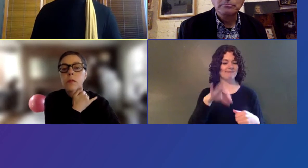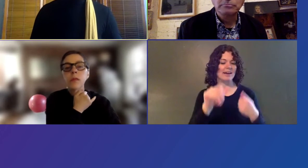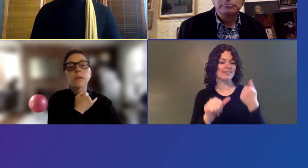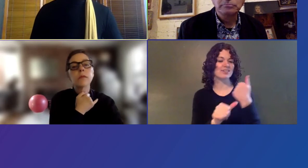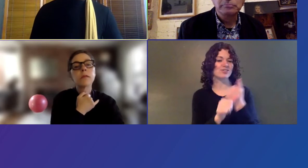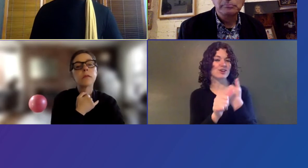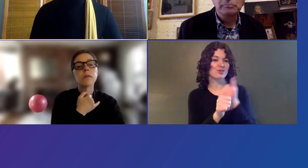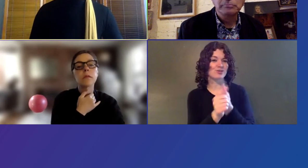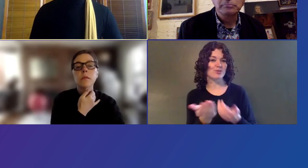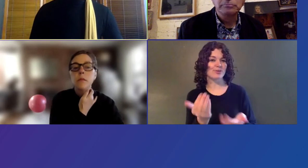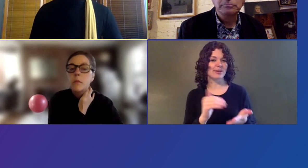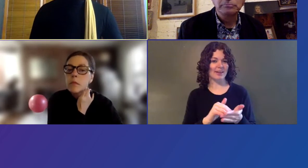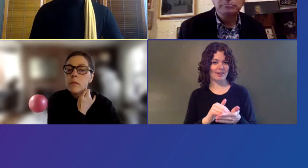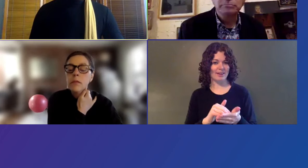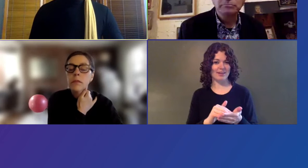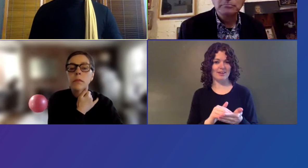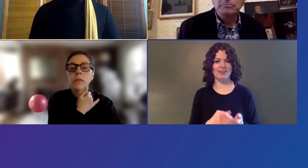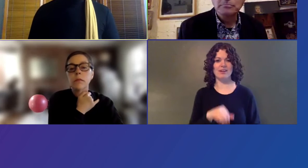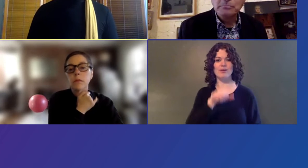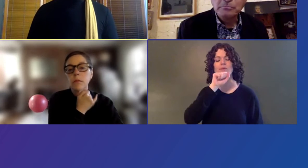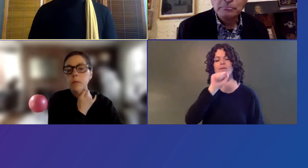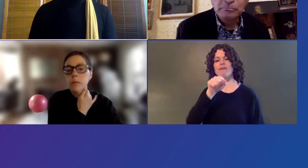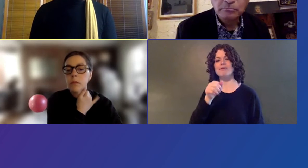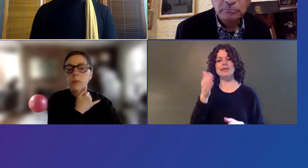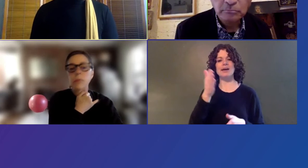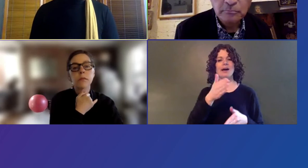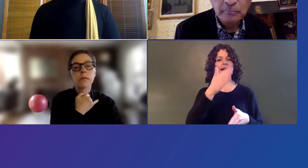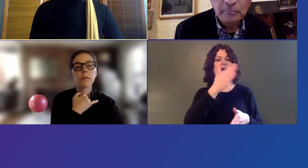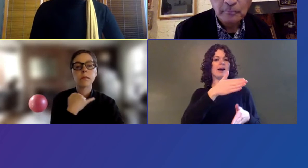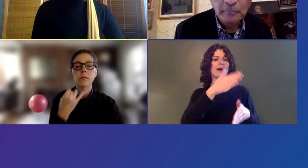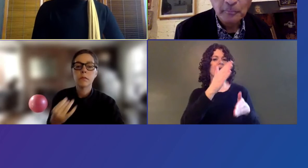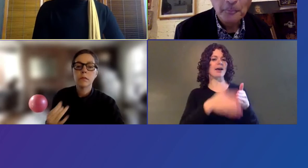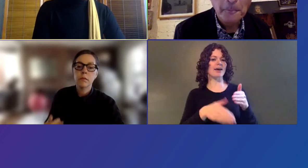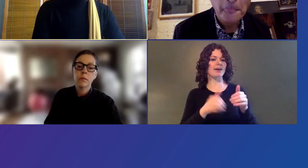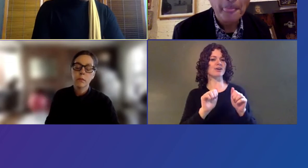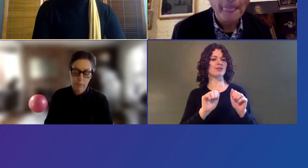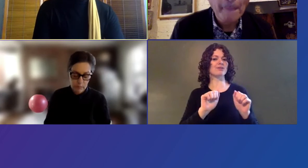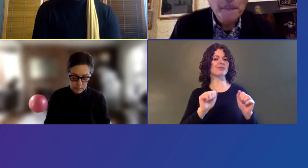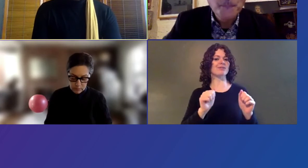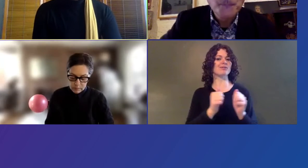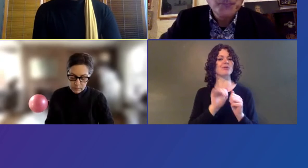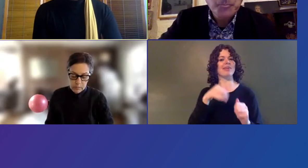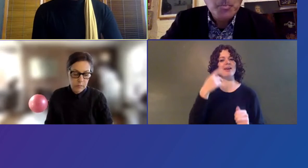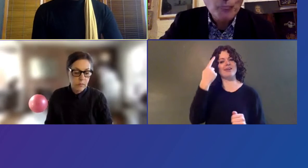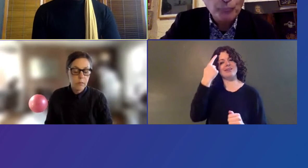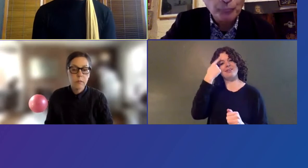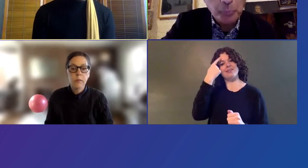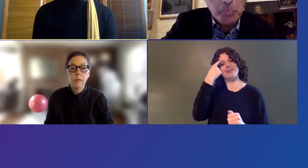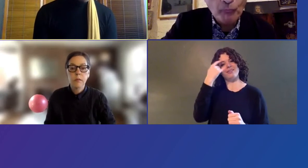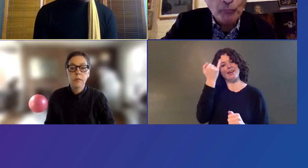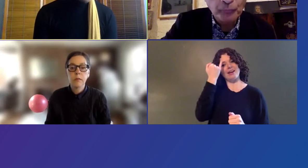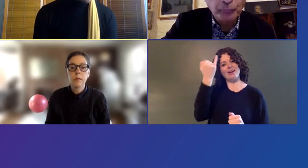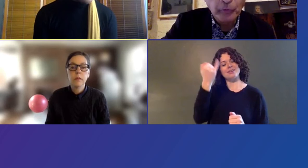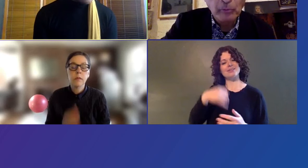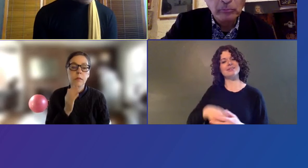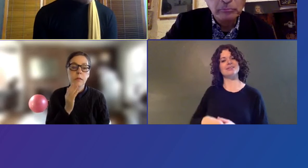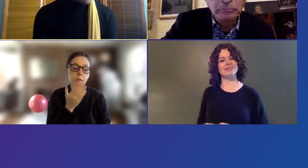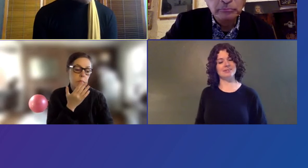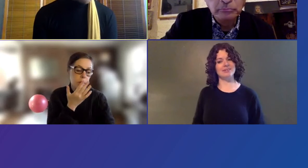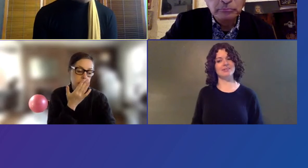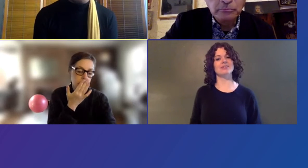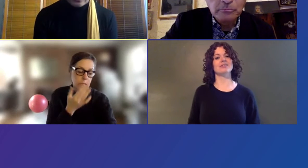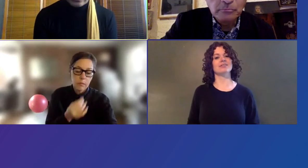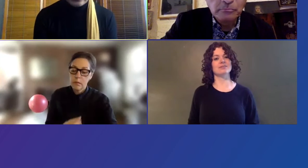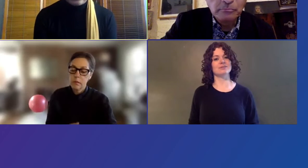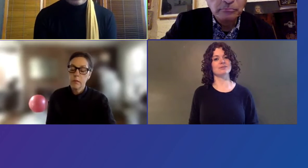would love to maybe just end with this one thought that came up in our conversations with both of you